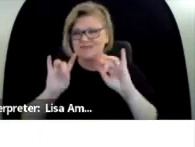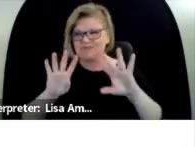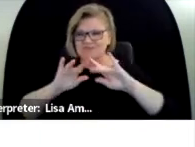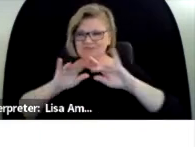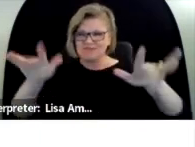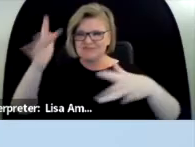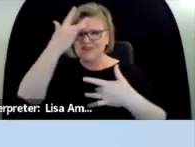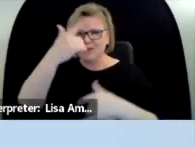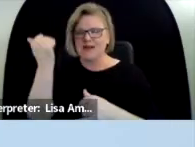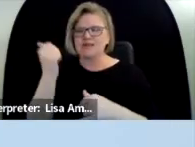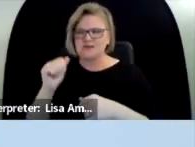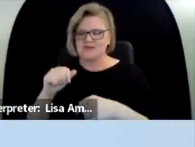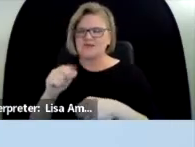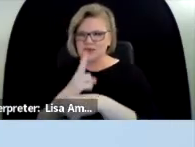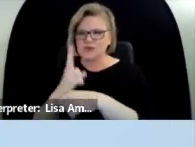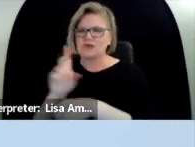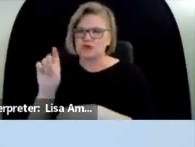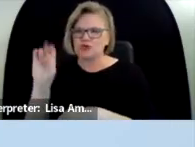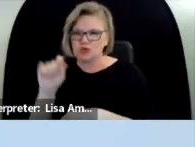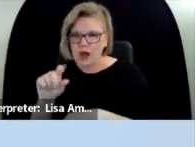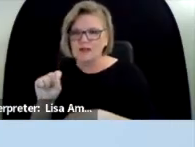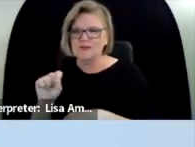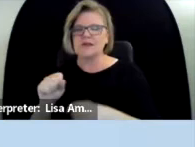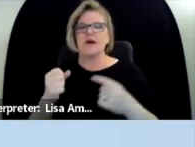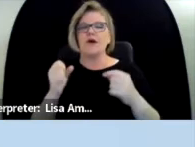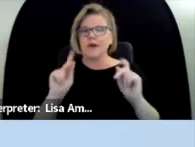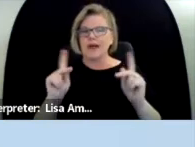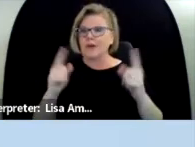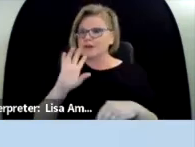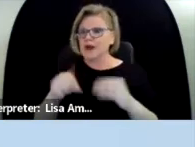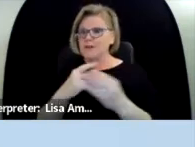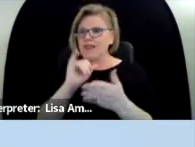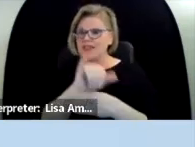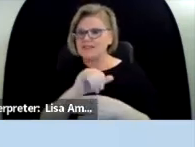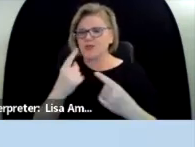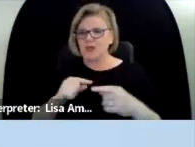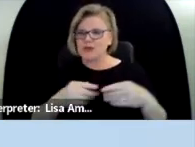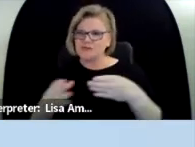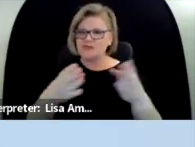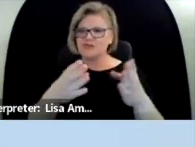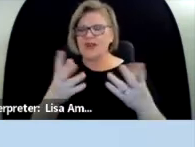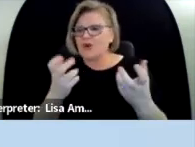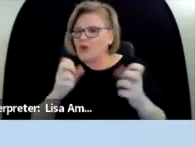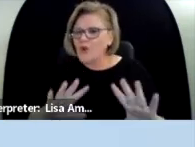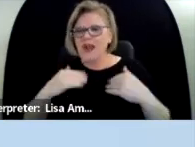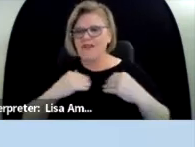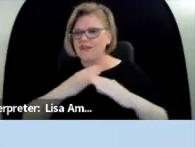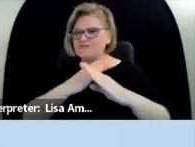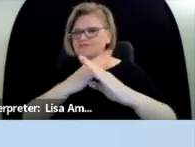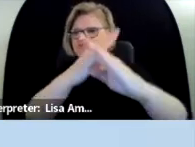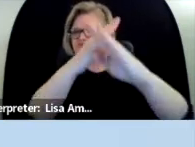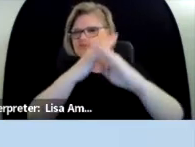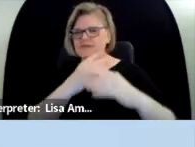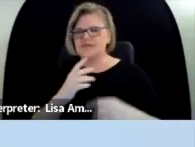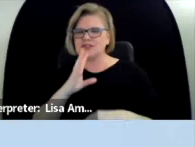and we're talking about where to go, the worst thing about a road trip is delays and road bumps and potholes. So let's talk about what some